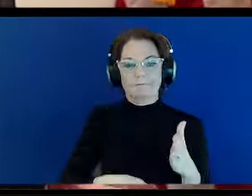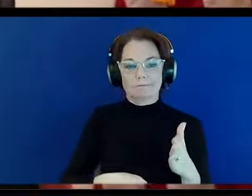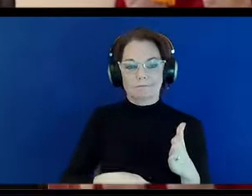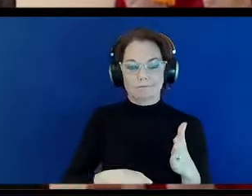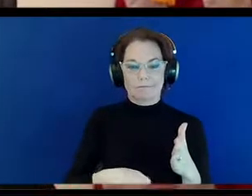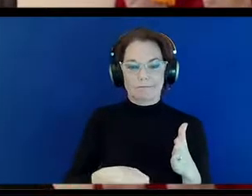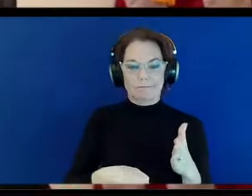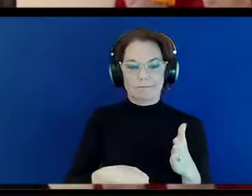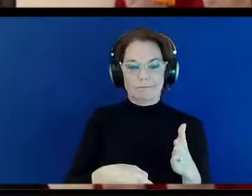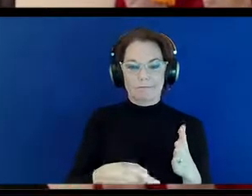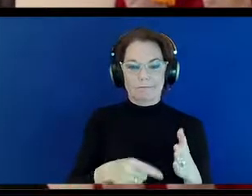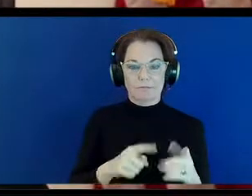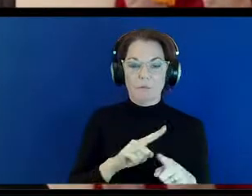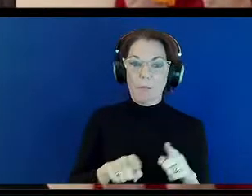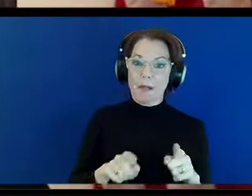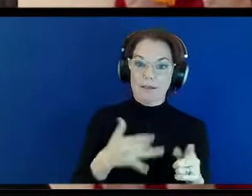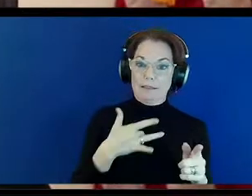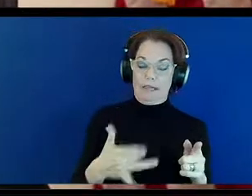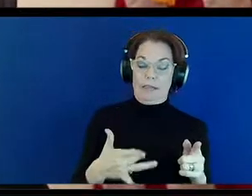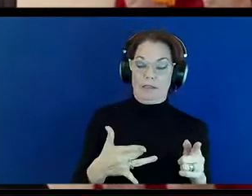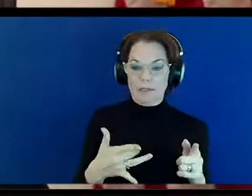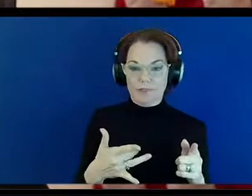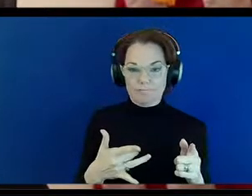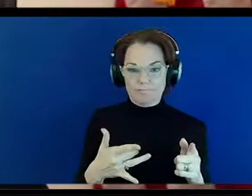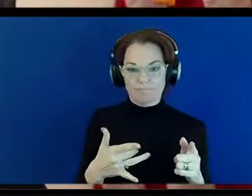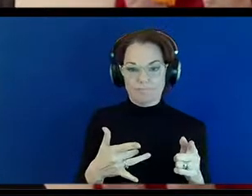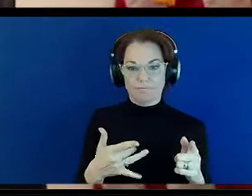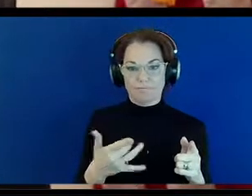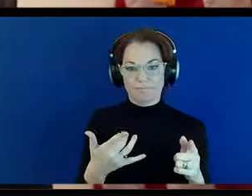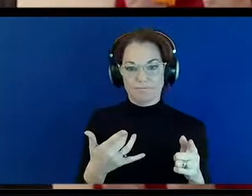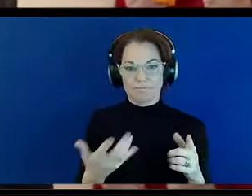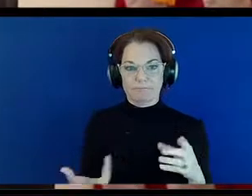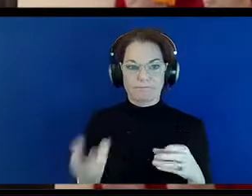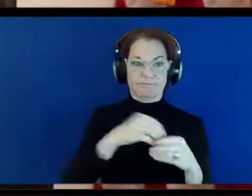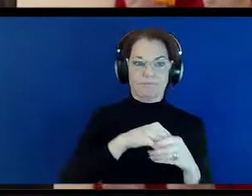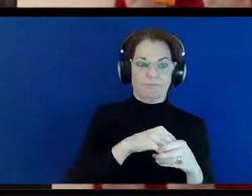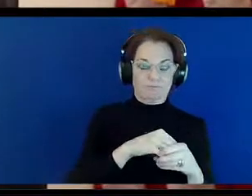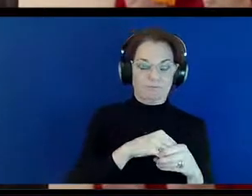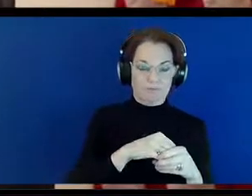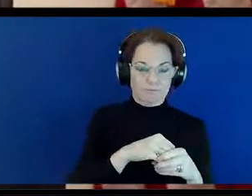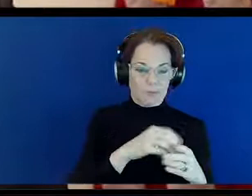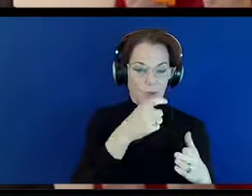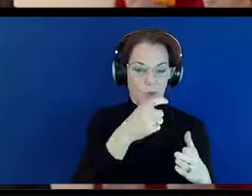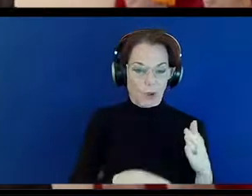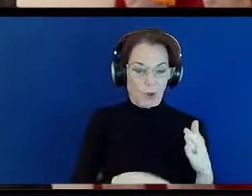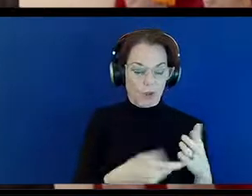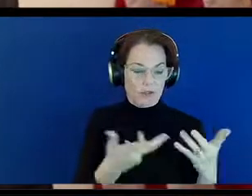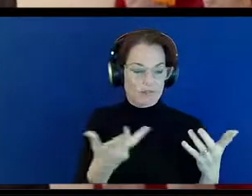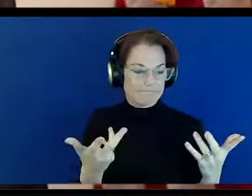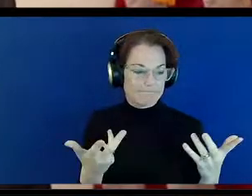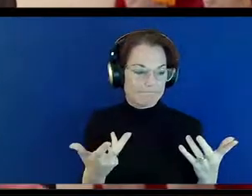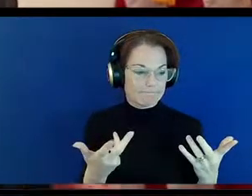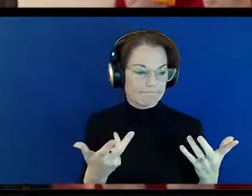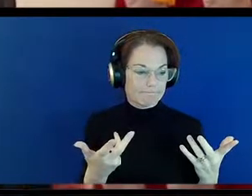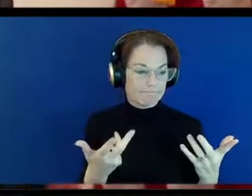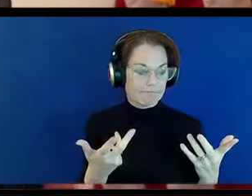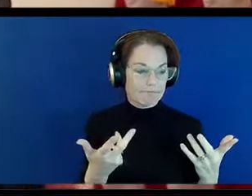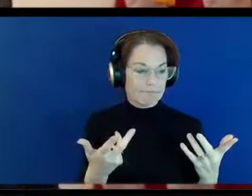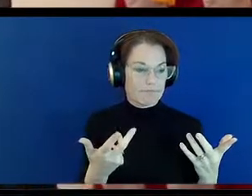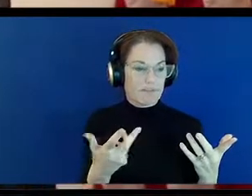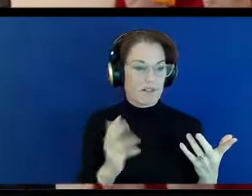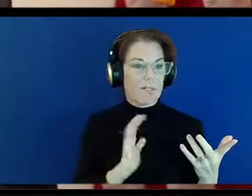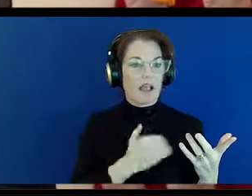nebulous way built into the cost of trying to get what we're after, something that's more